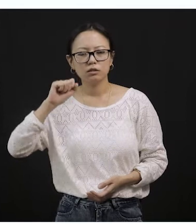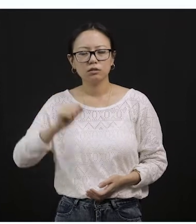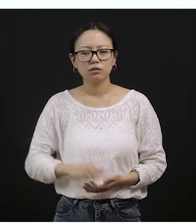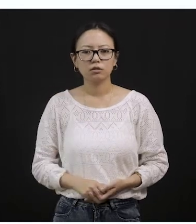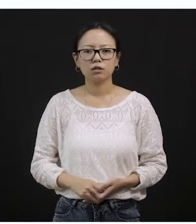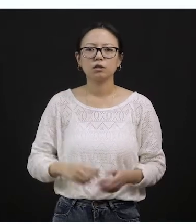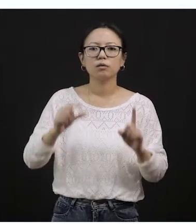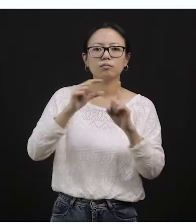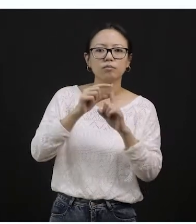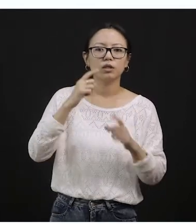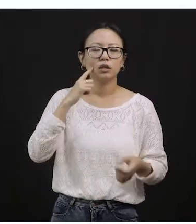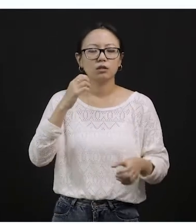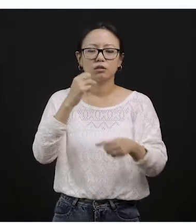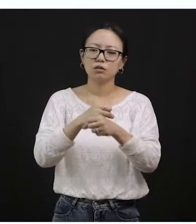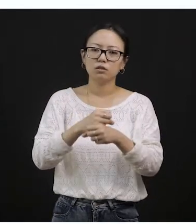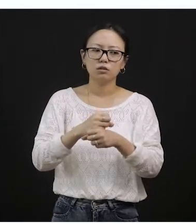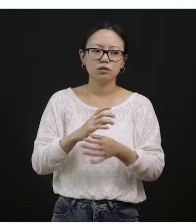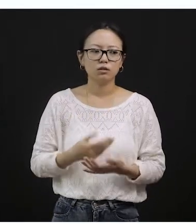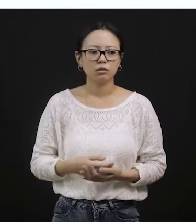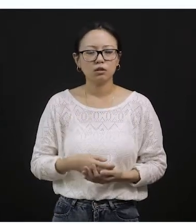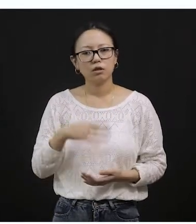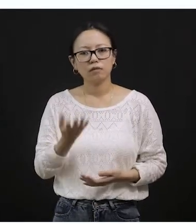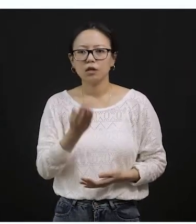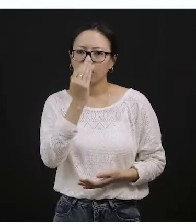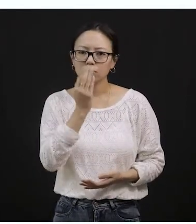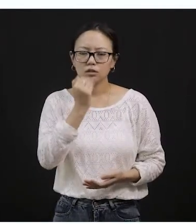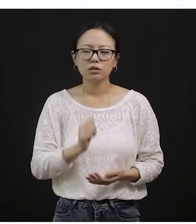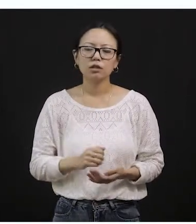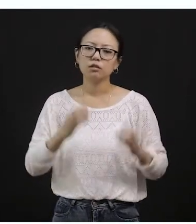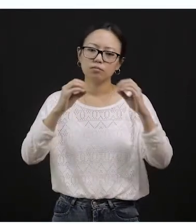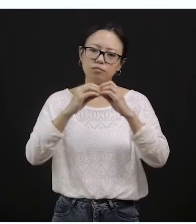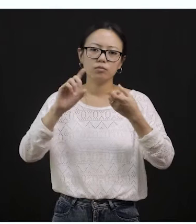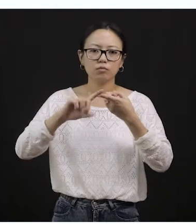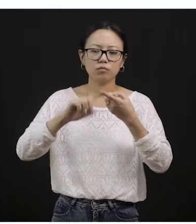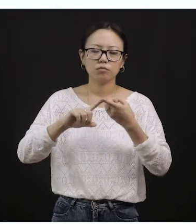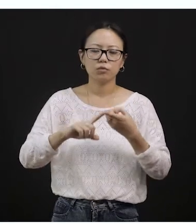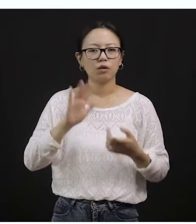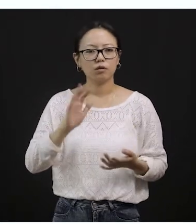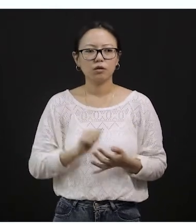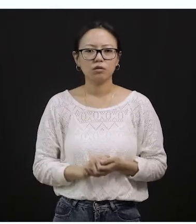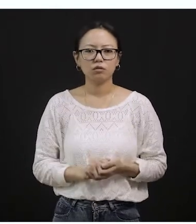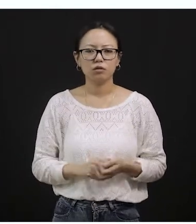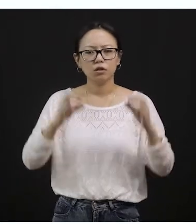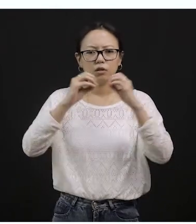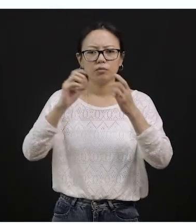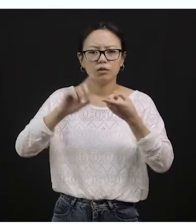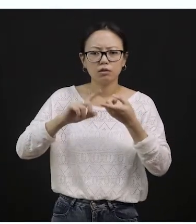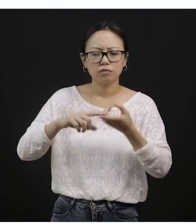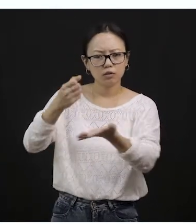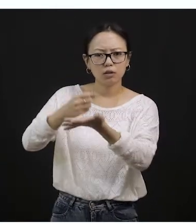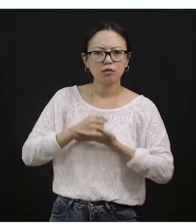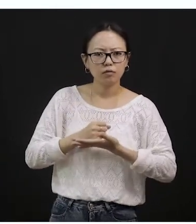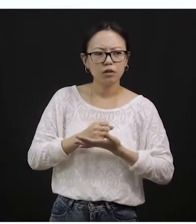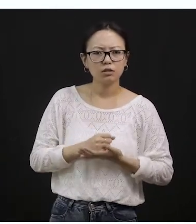big. We'll give it as big. B-I-G, big. Alright? So, do you think a bee gives us a meat? Have